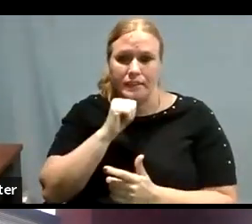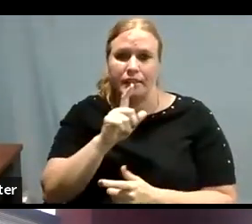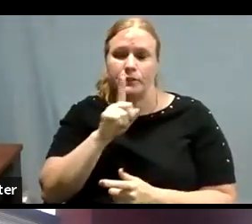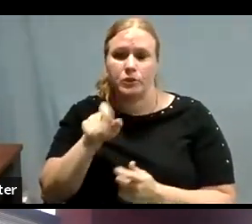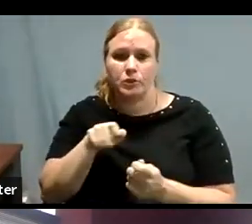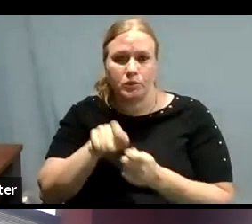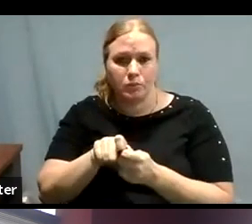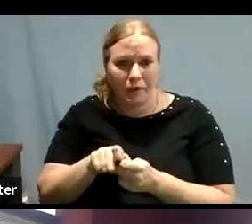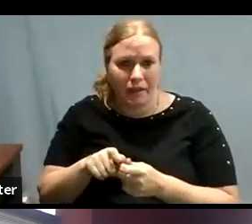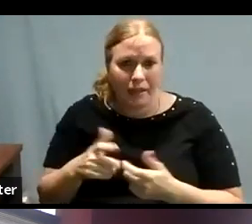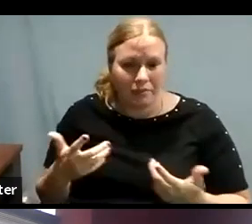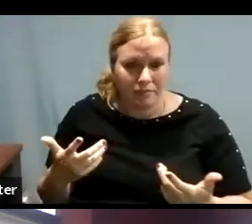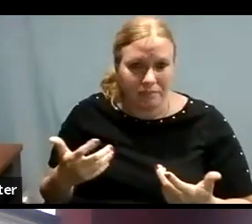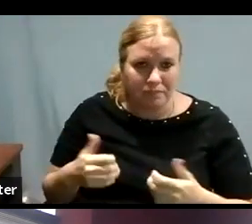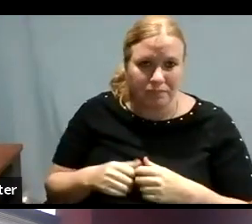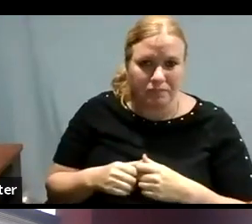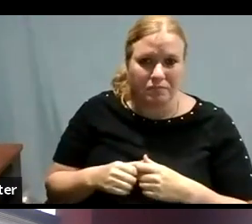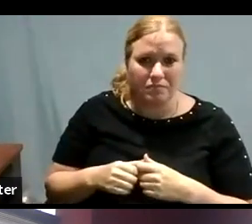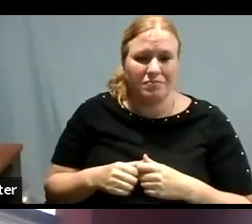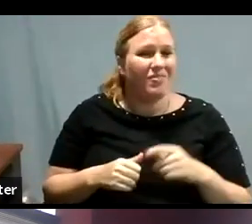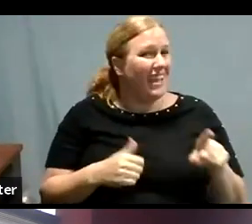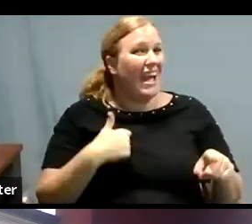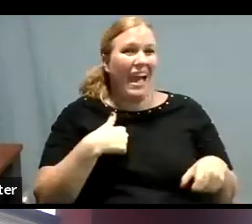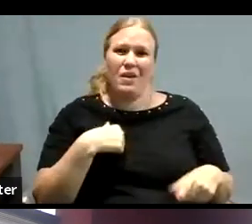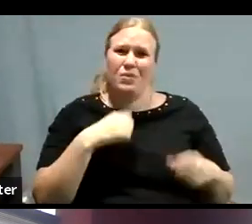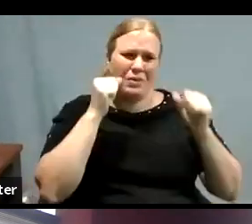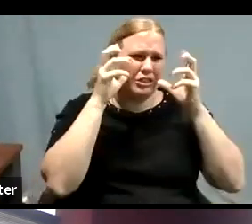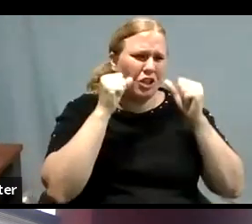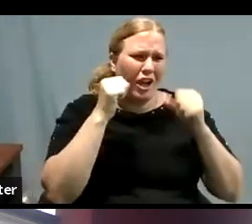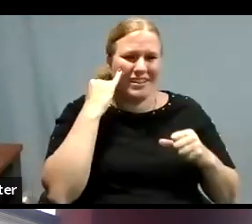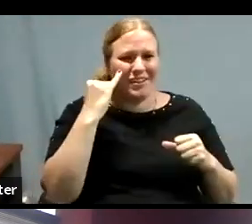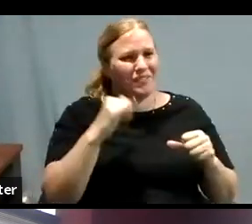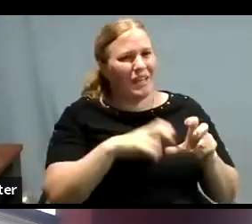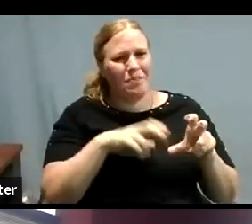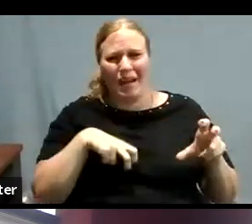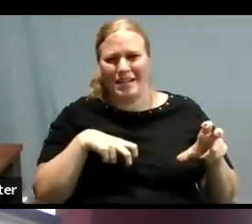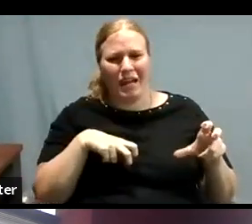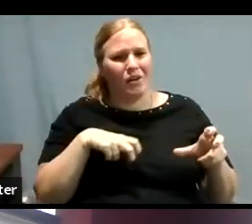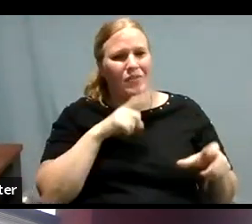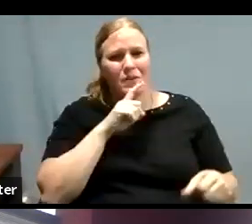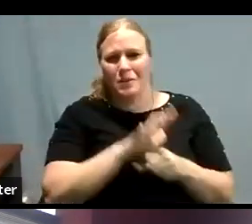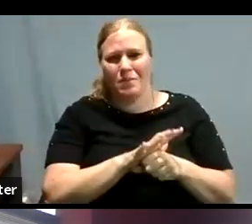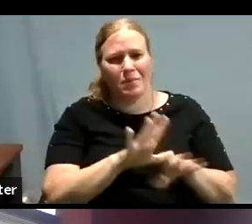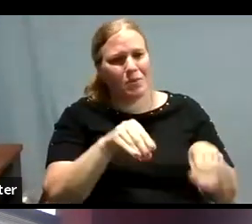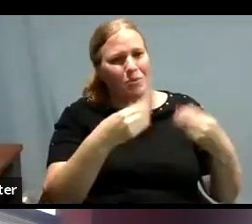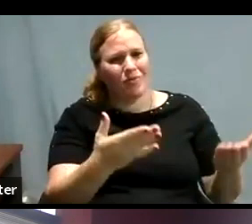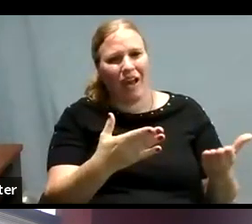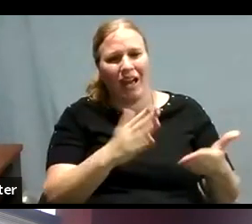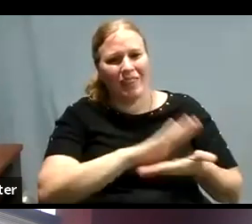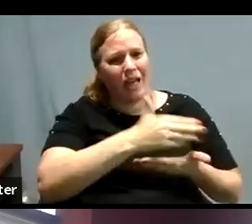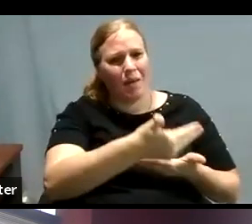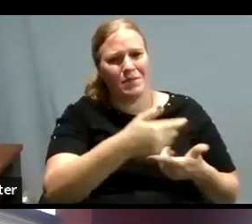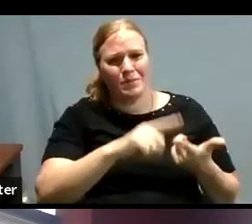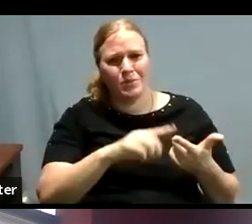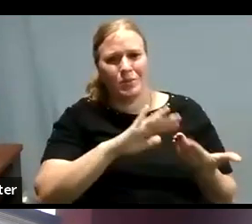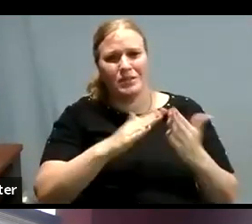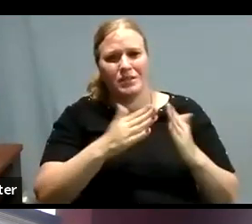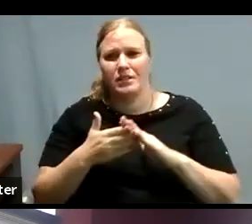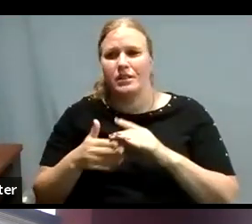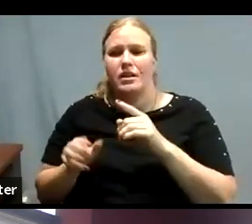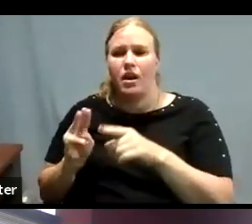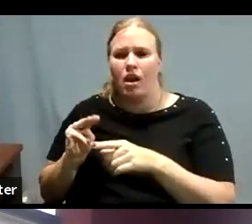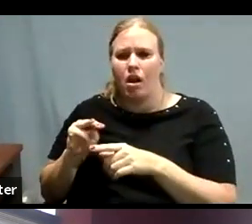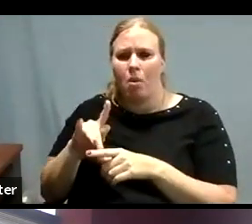would be shocked if they would back out of their commitment to provide the laptops to the city. They're supposed, I